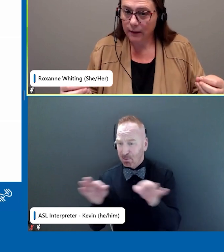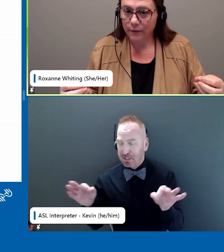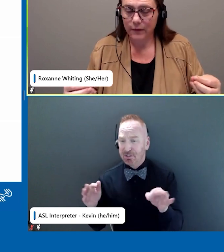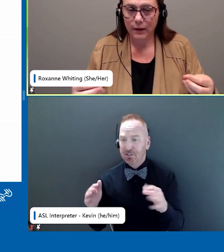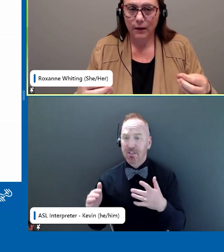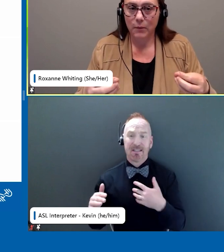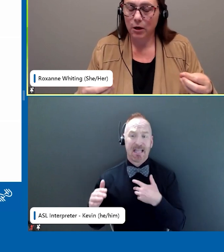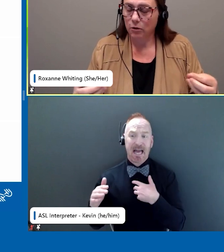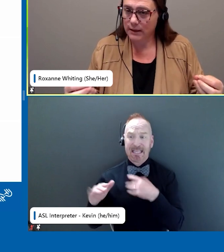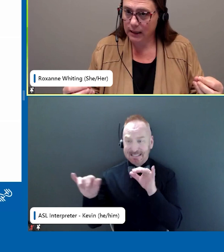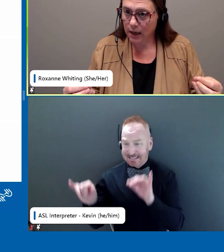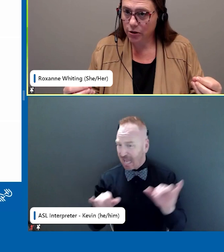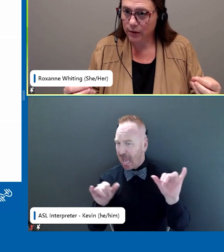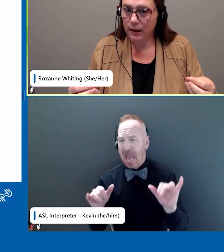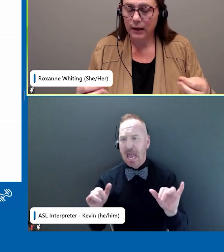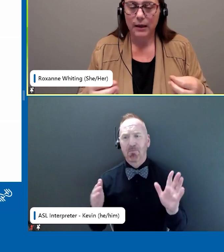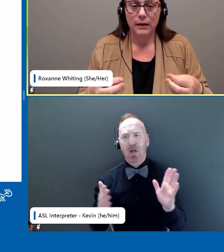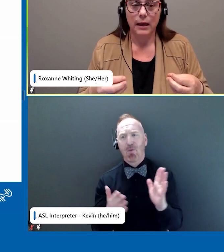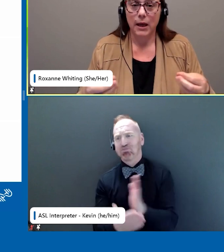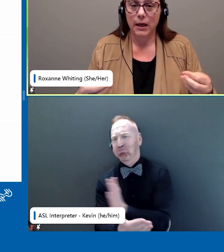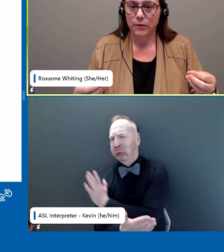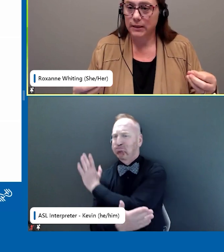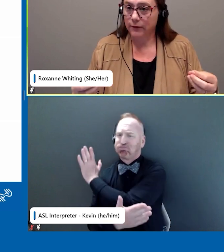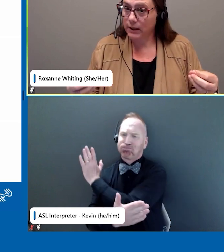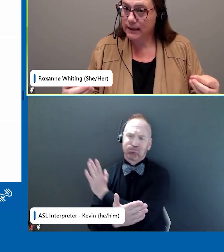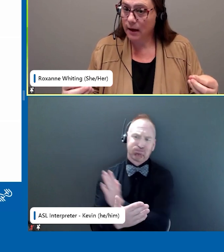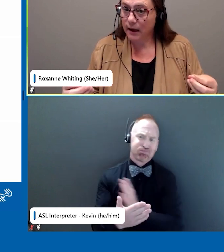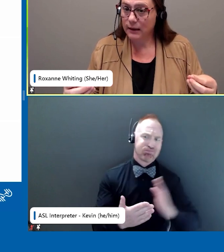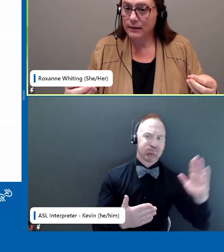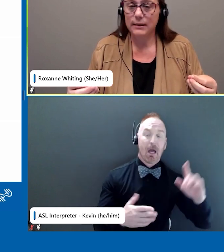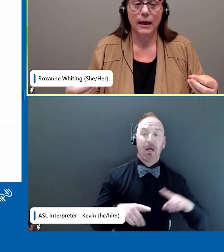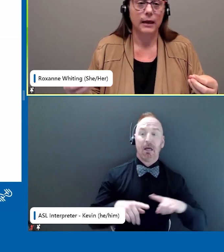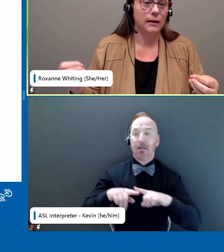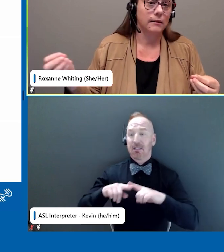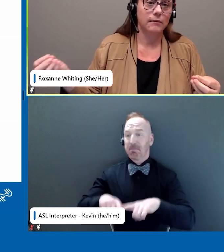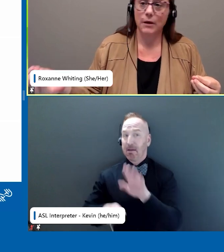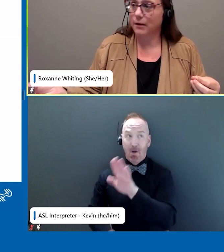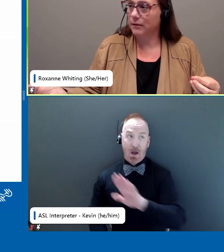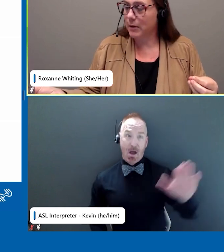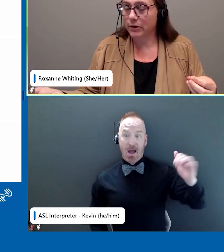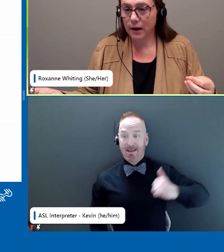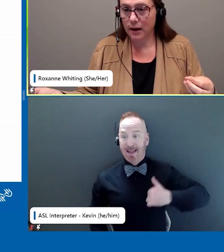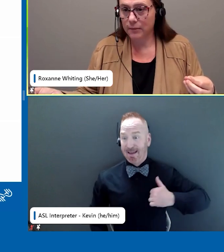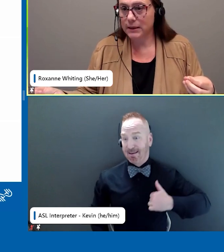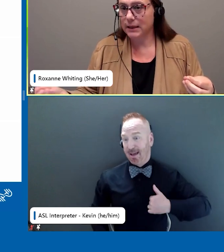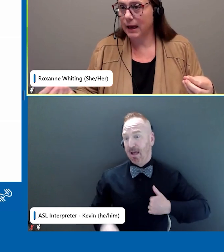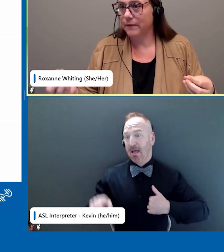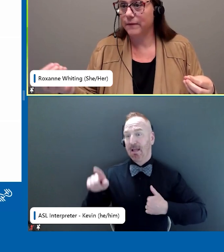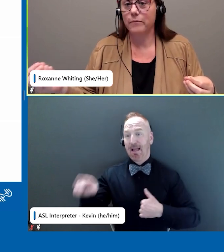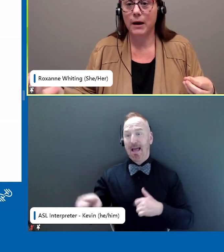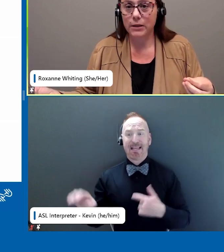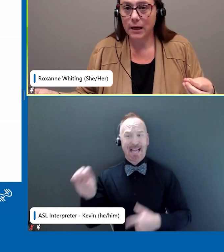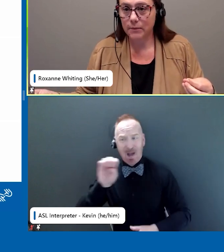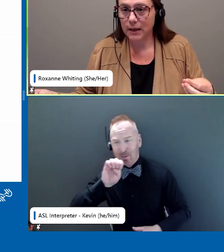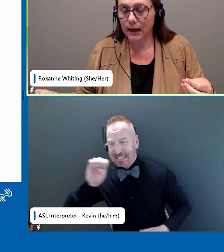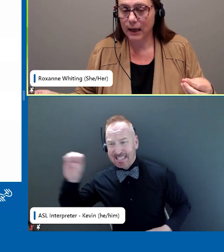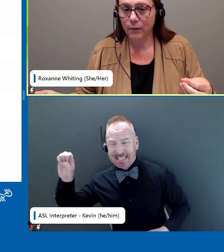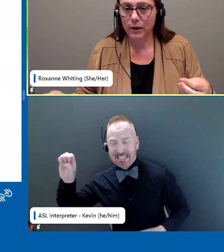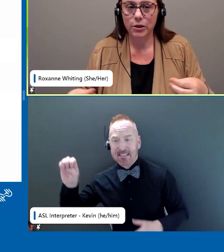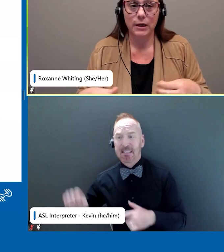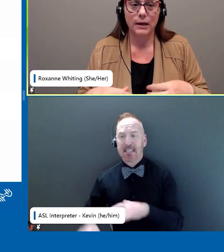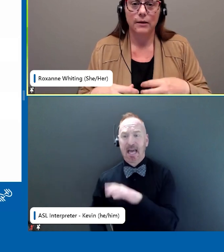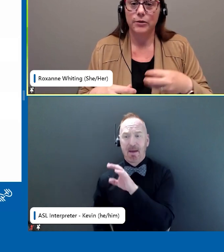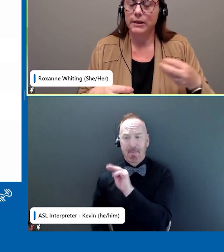where they live across the country, they may use different signs. Like in the Maritimes, they have maritime